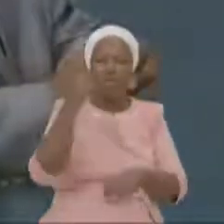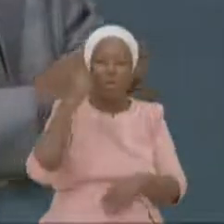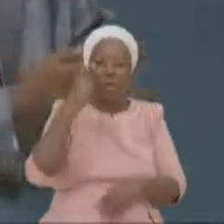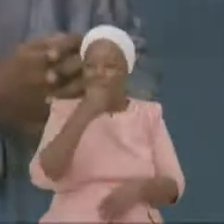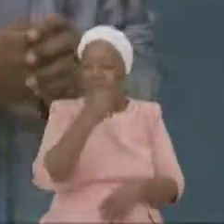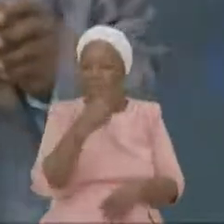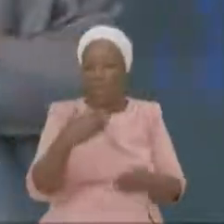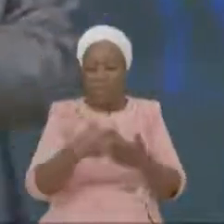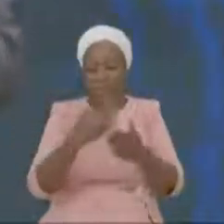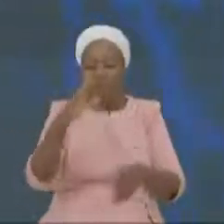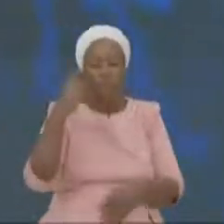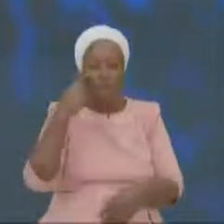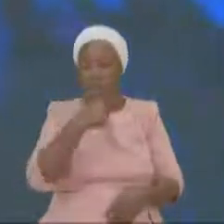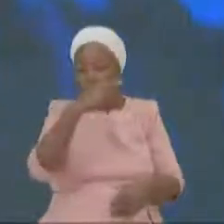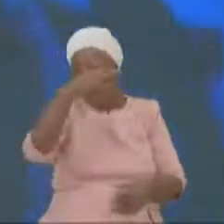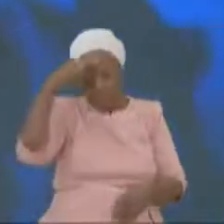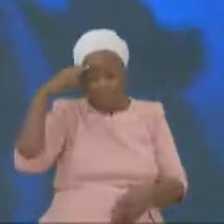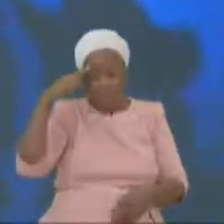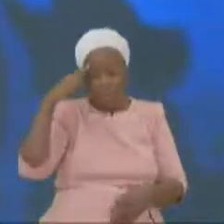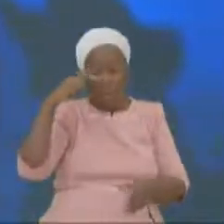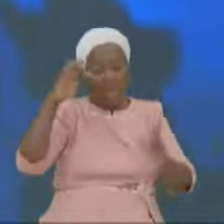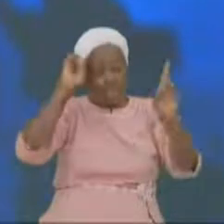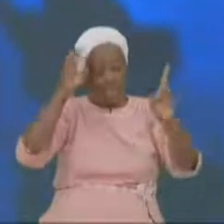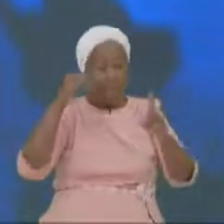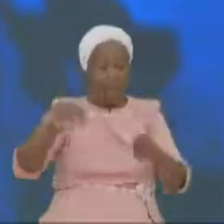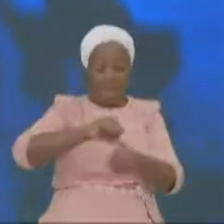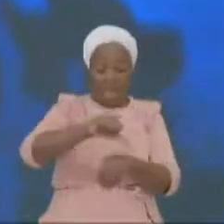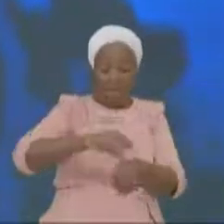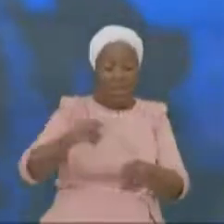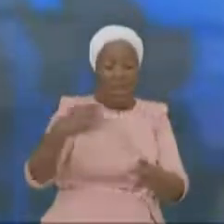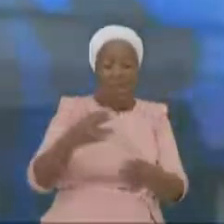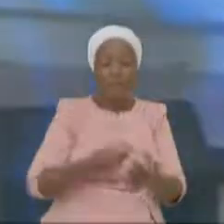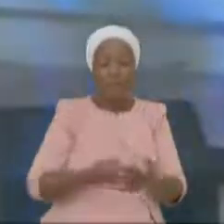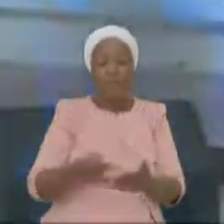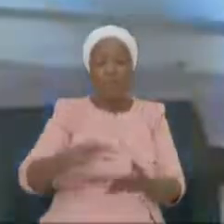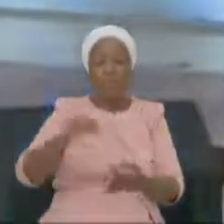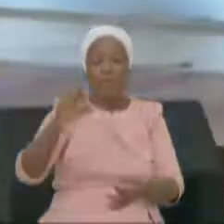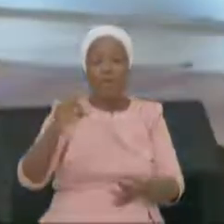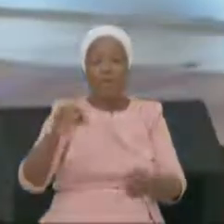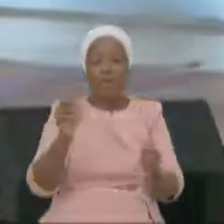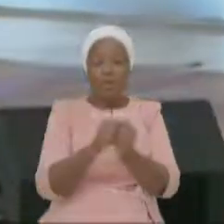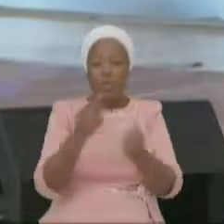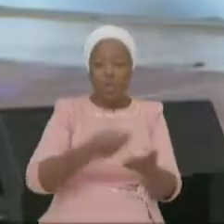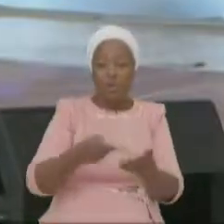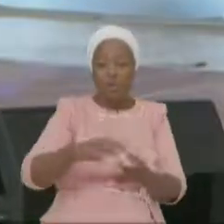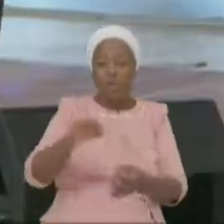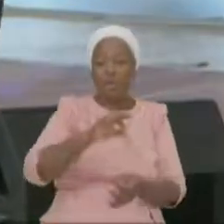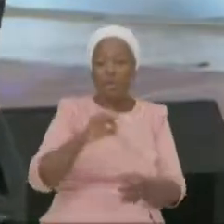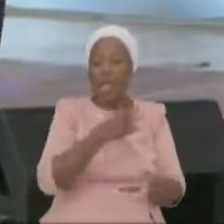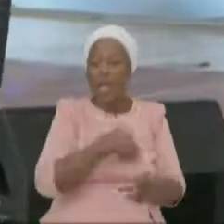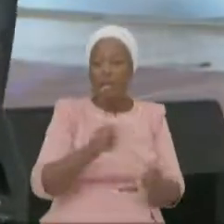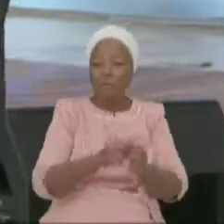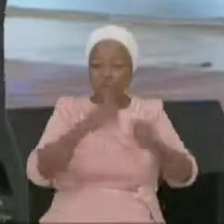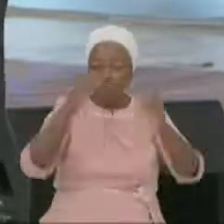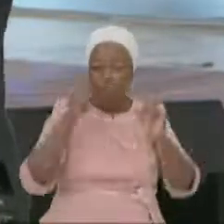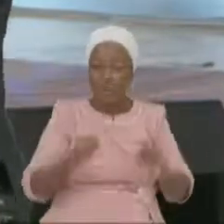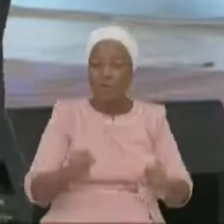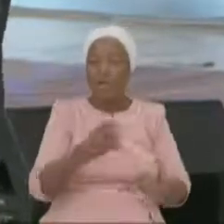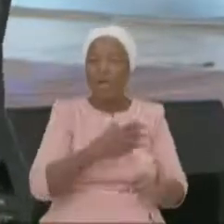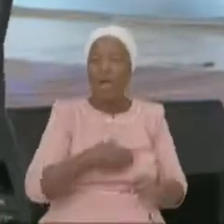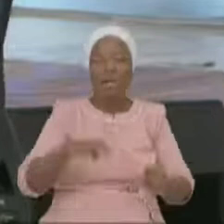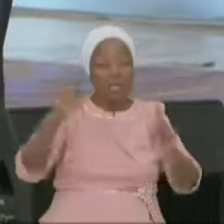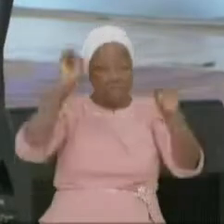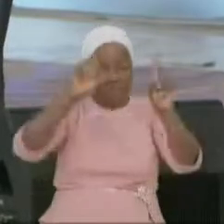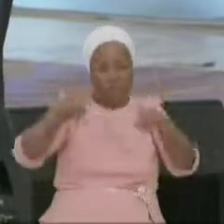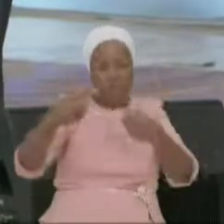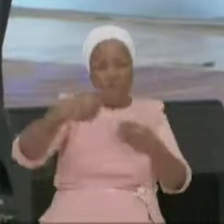eyes, because it was anointed of the Holy Ghost, and with power. And he went